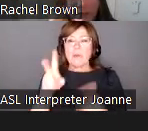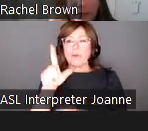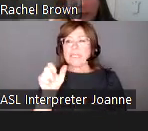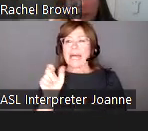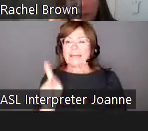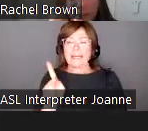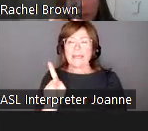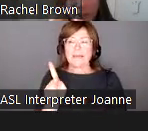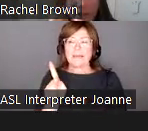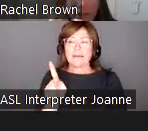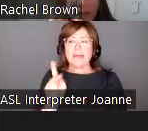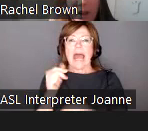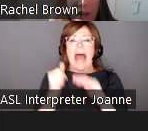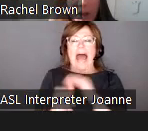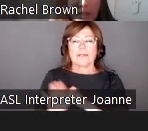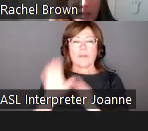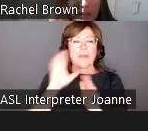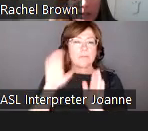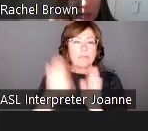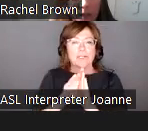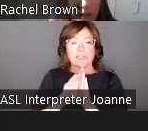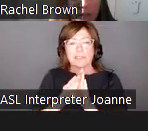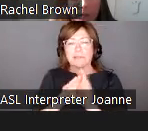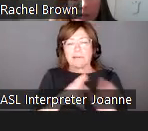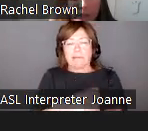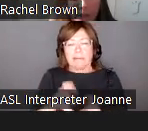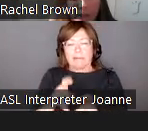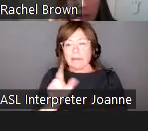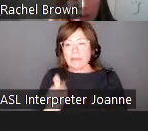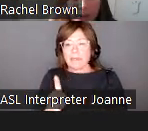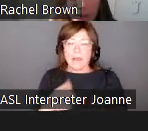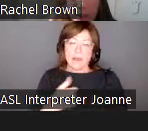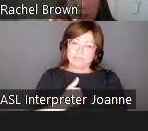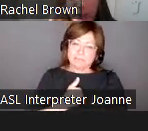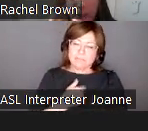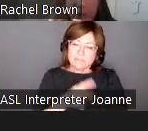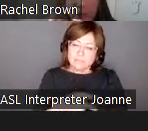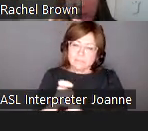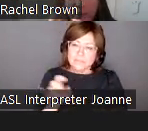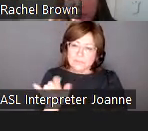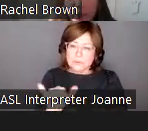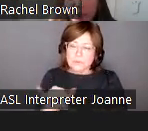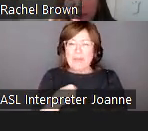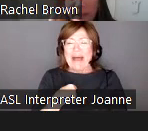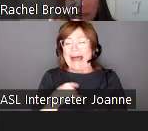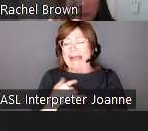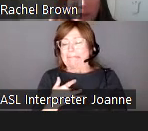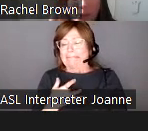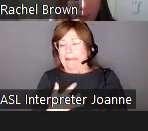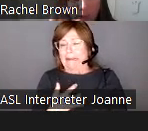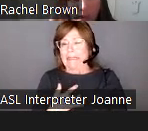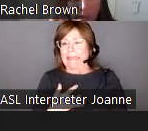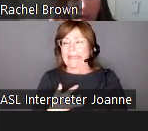of underneath their pictures. I myself am guilty of it. However, I only do it when the links